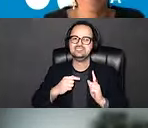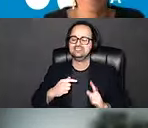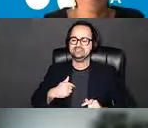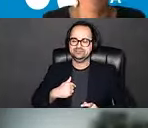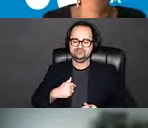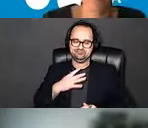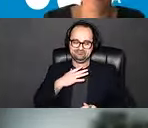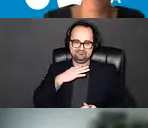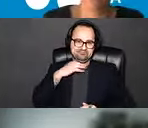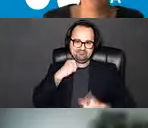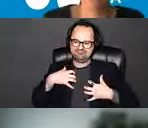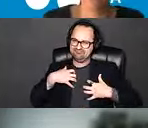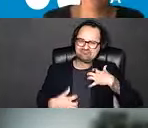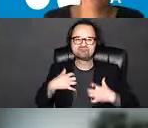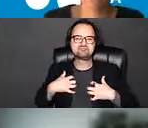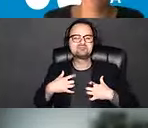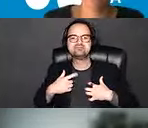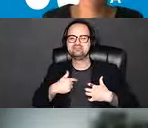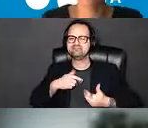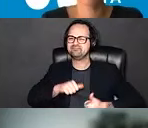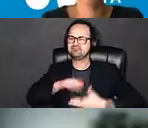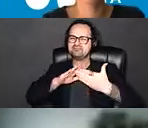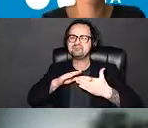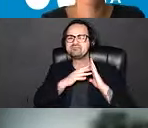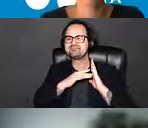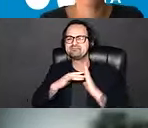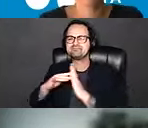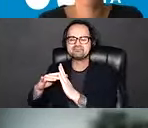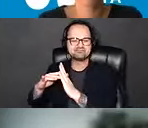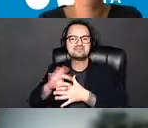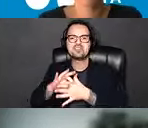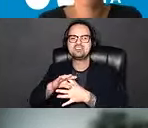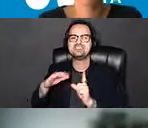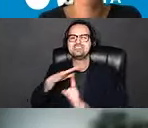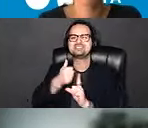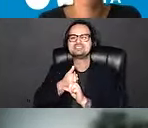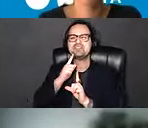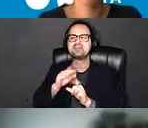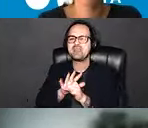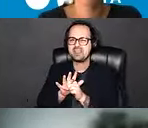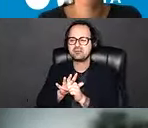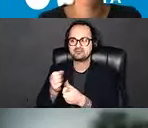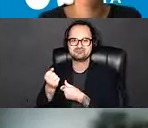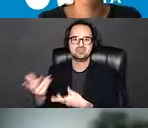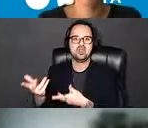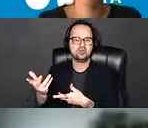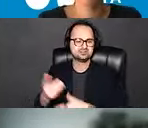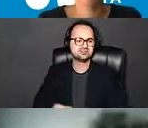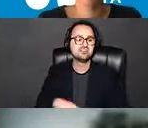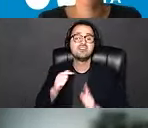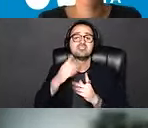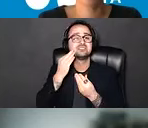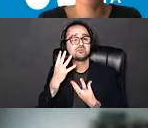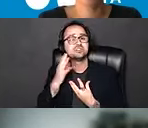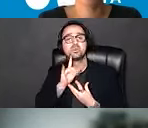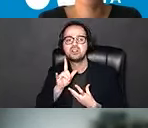have come across in studying the context of what the pandemic has caused. And this is information that's going to come out